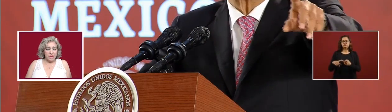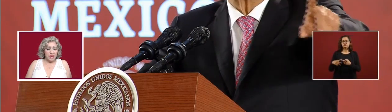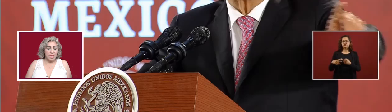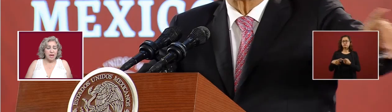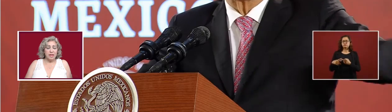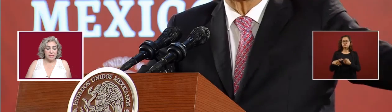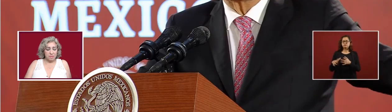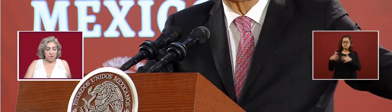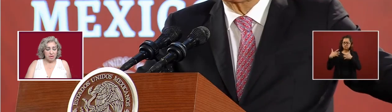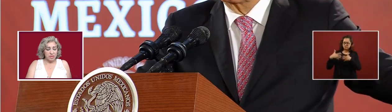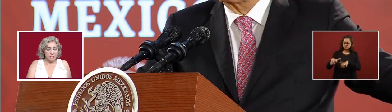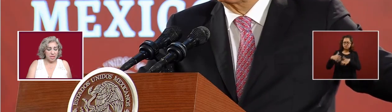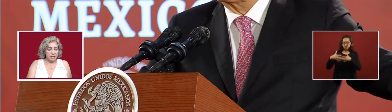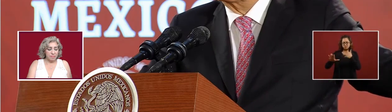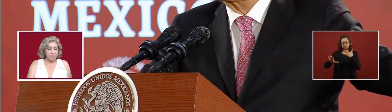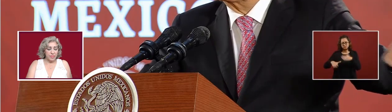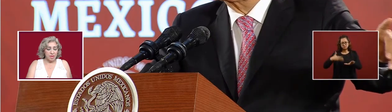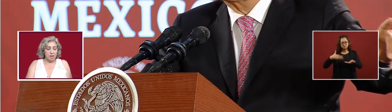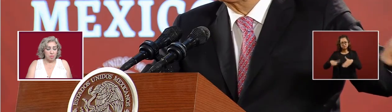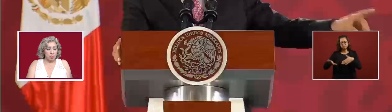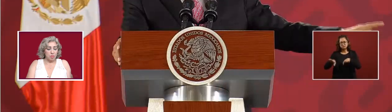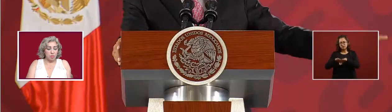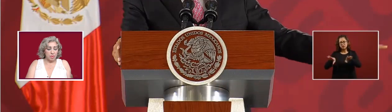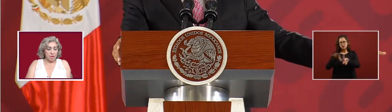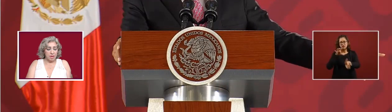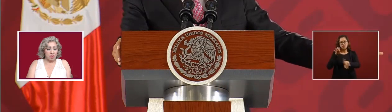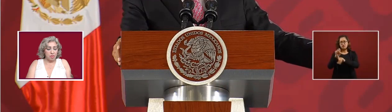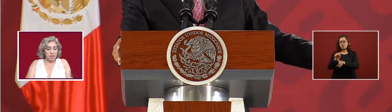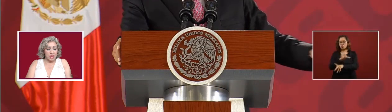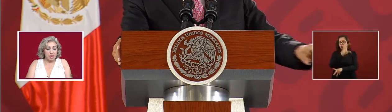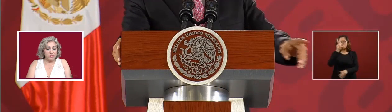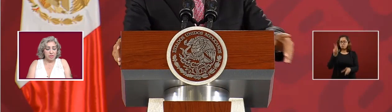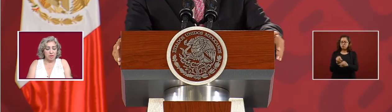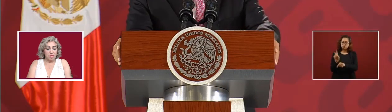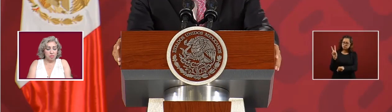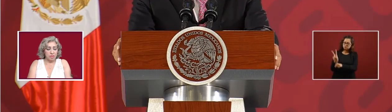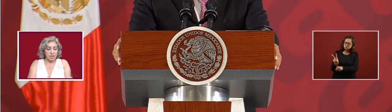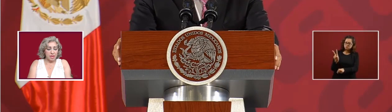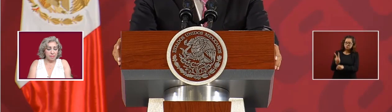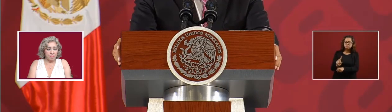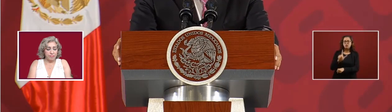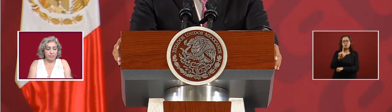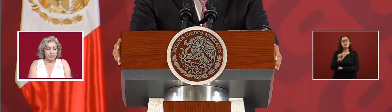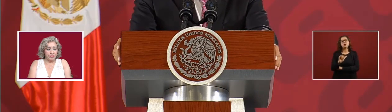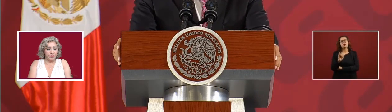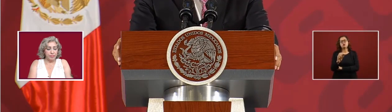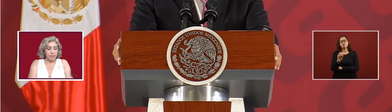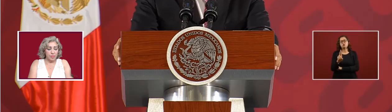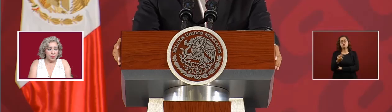for the, uh, democracy, uh, or they covered the whole thing.